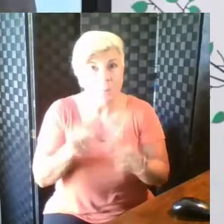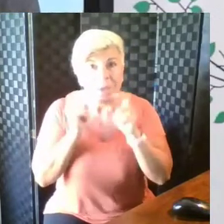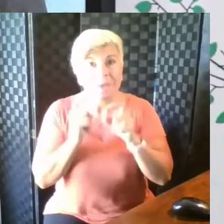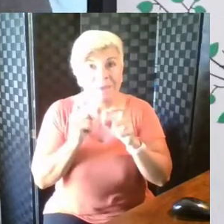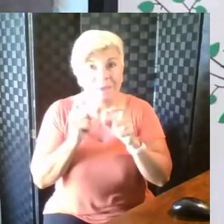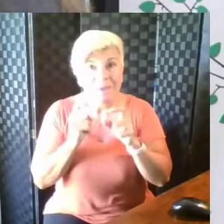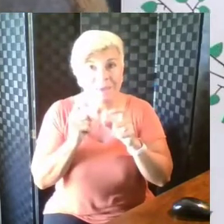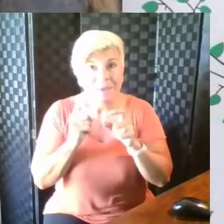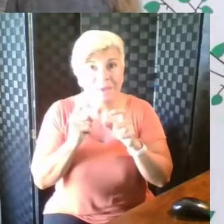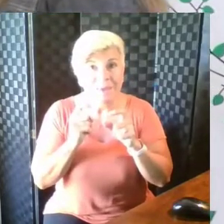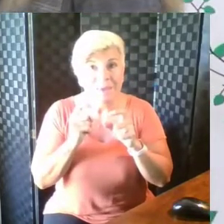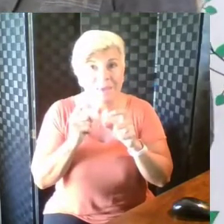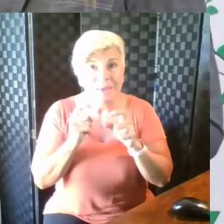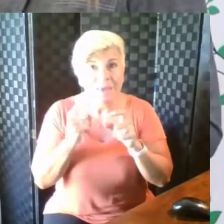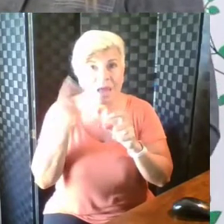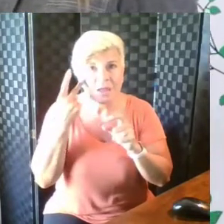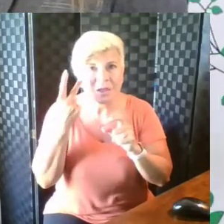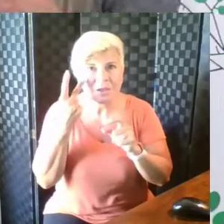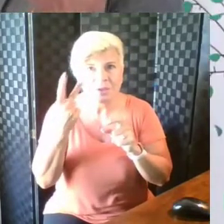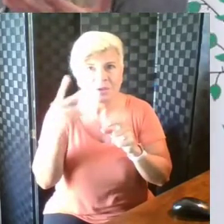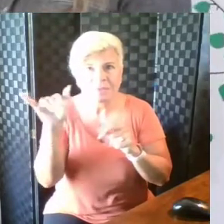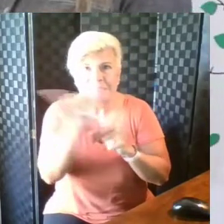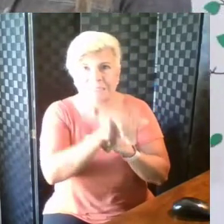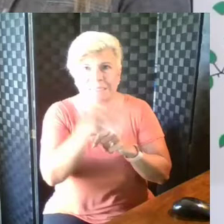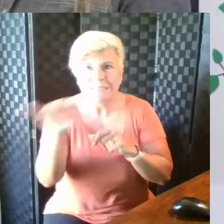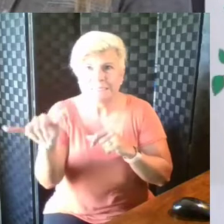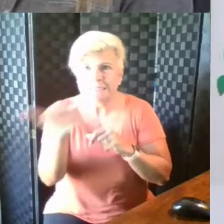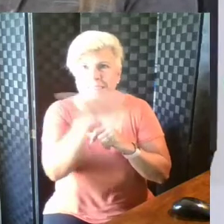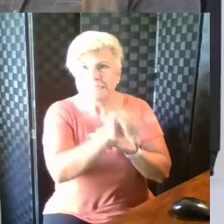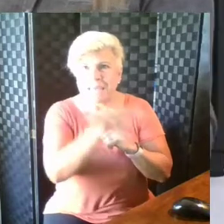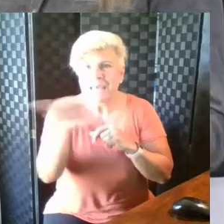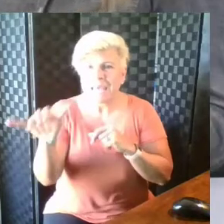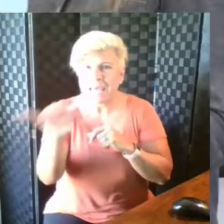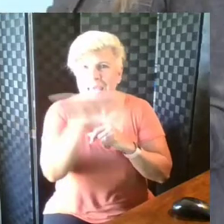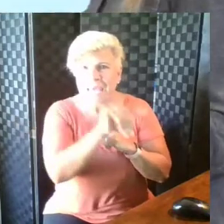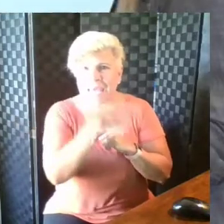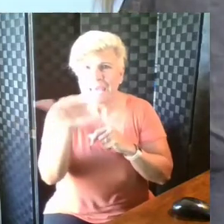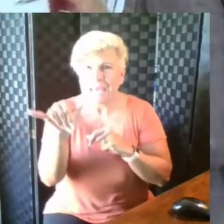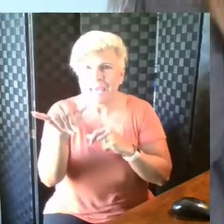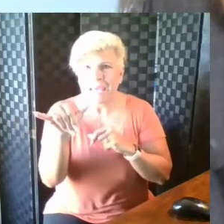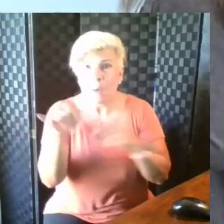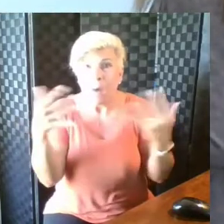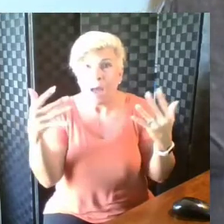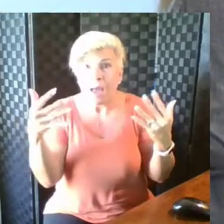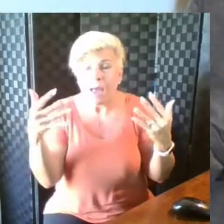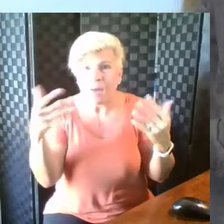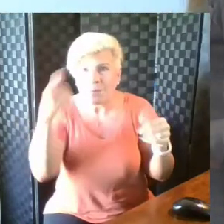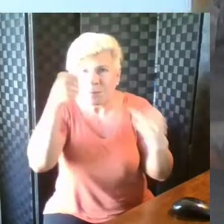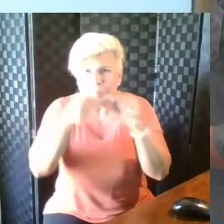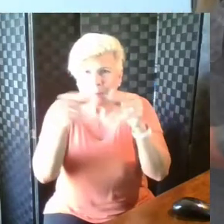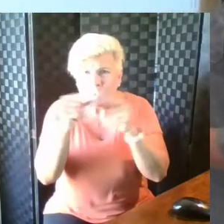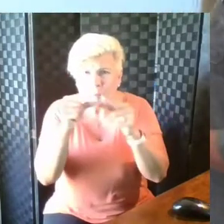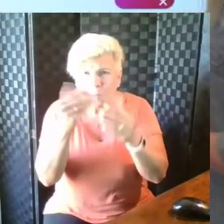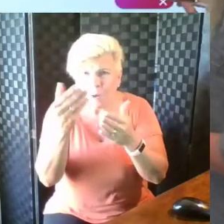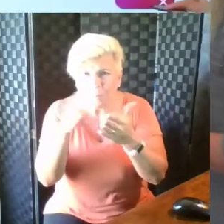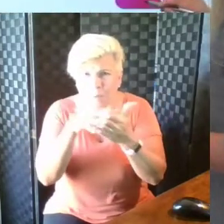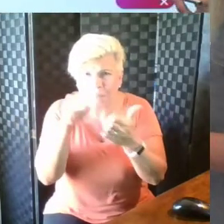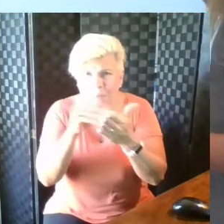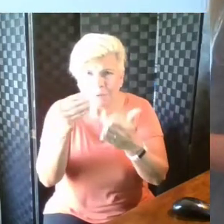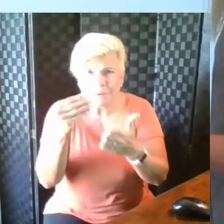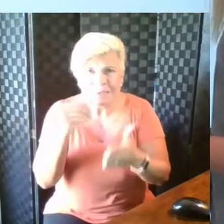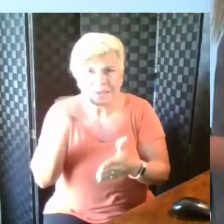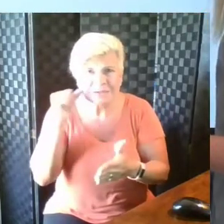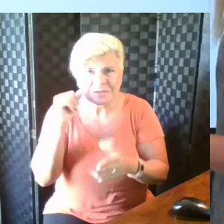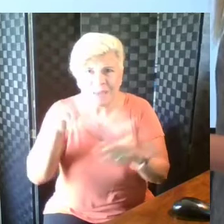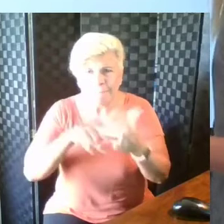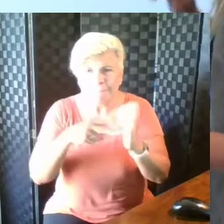bat. They look identical. They look the same, which means they are what? We learned this word yesterday when we were